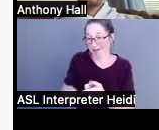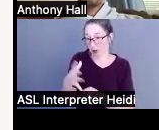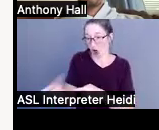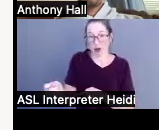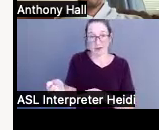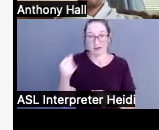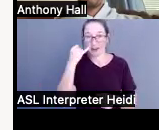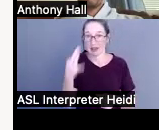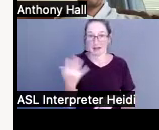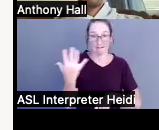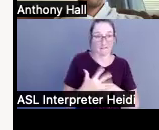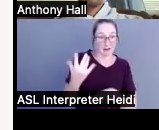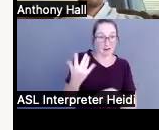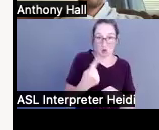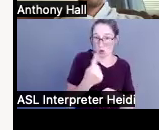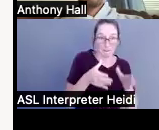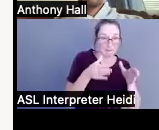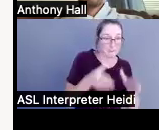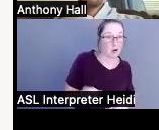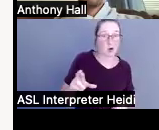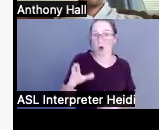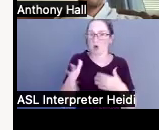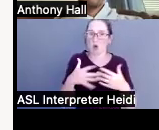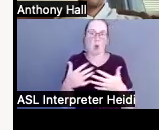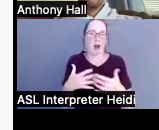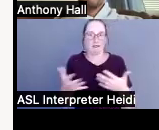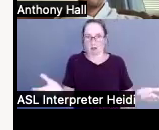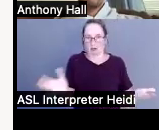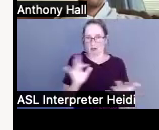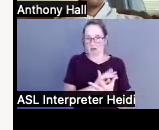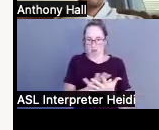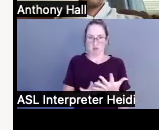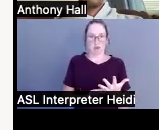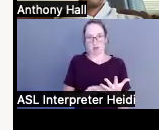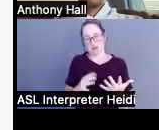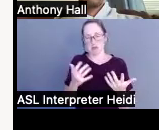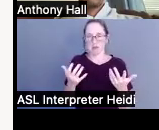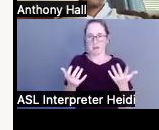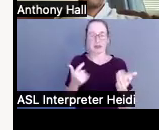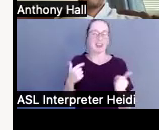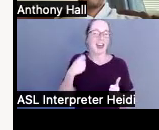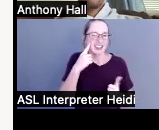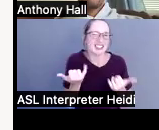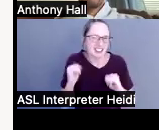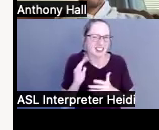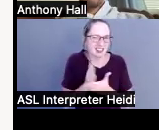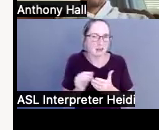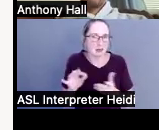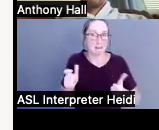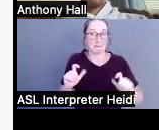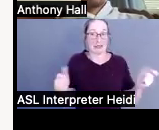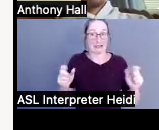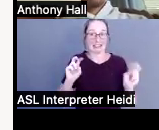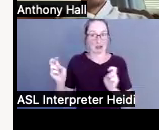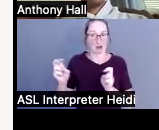whether it's 5 times to one person or whatever it is. Those have been some of the, I think still some of the biggest